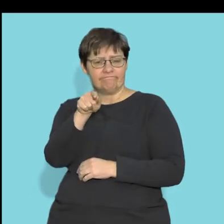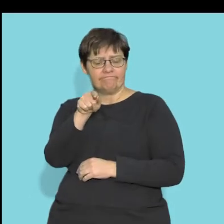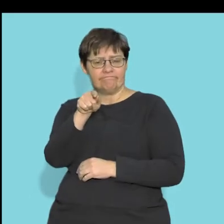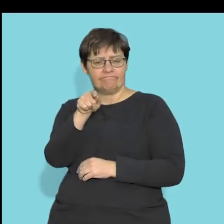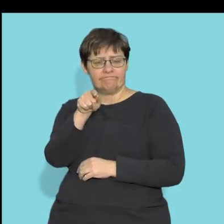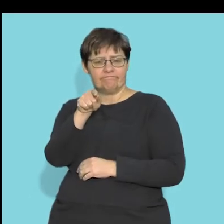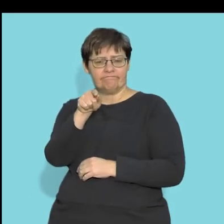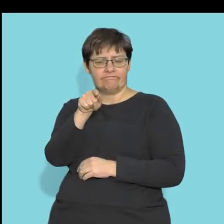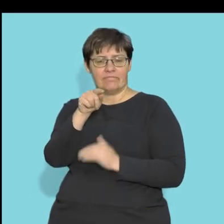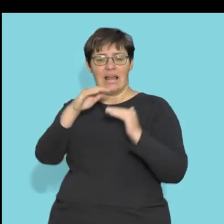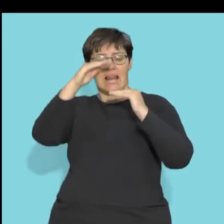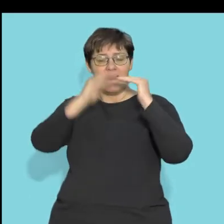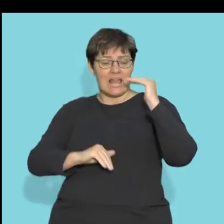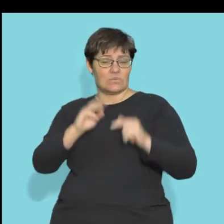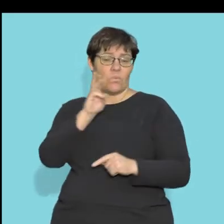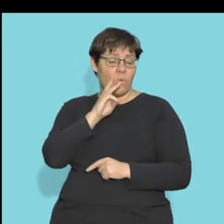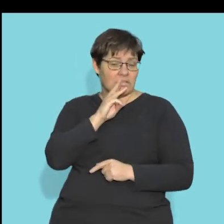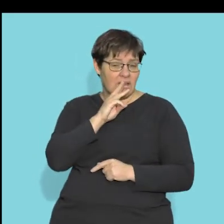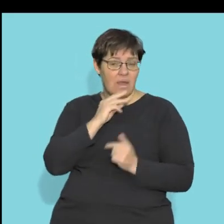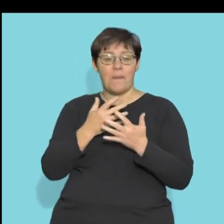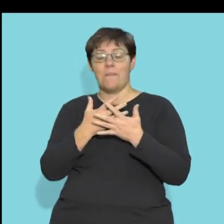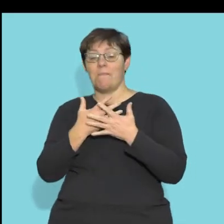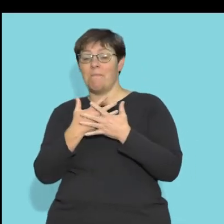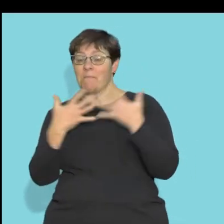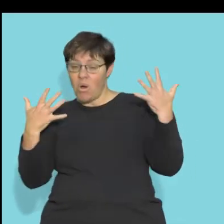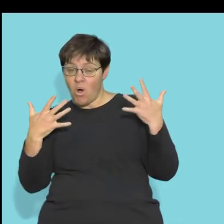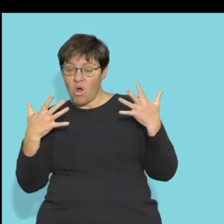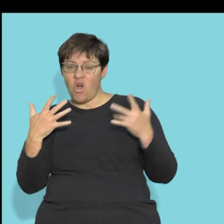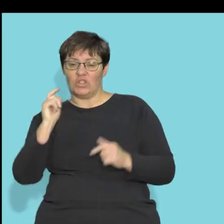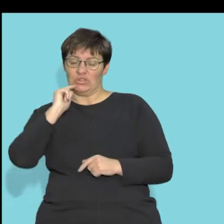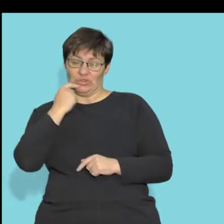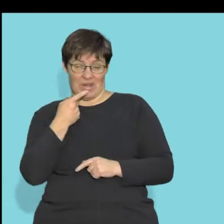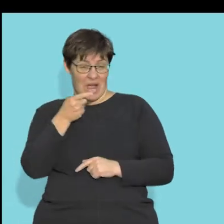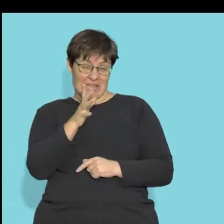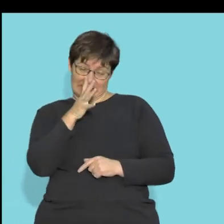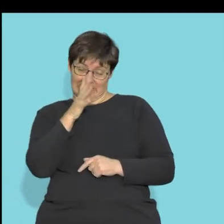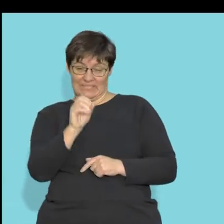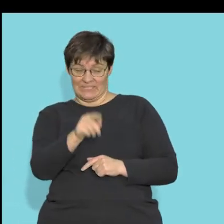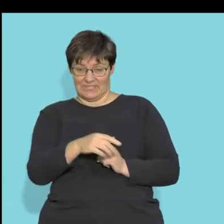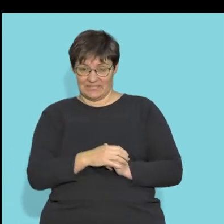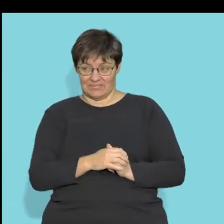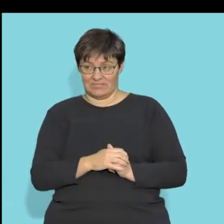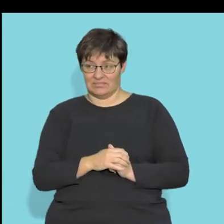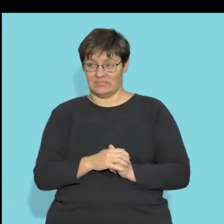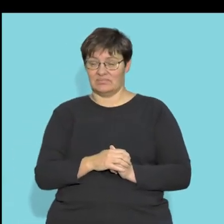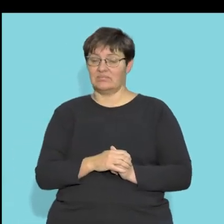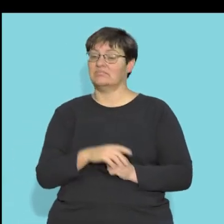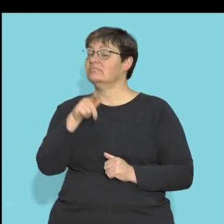one over here has got less water, but it's got lots of goodies in it, lots of